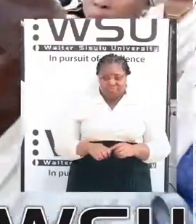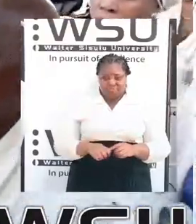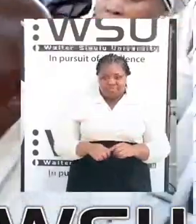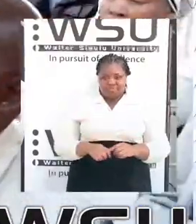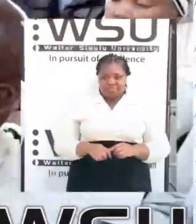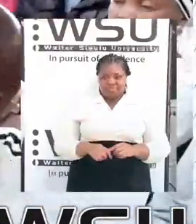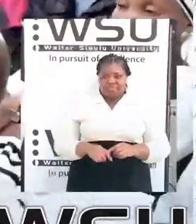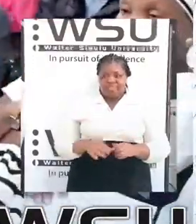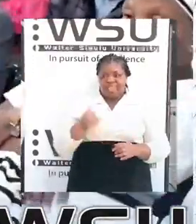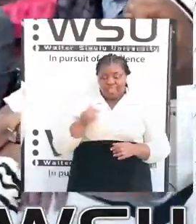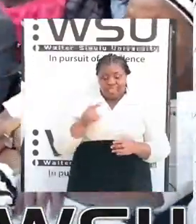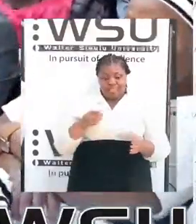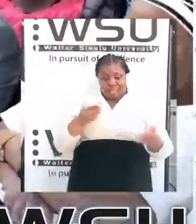During this academic year,